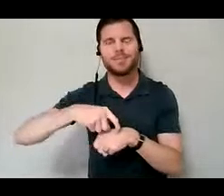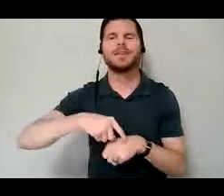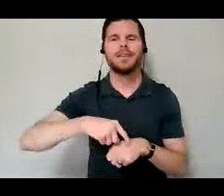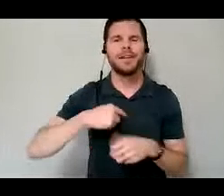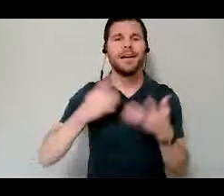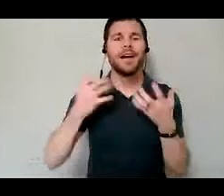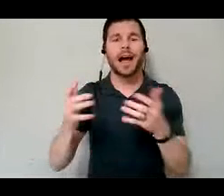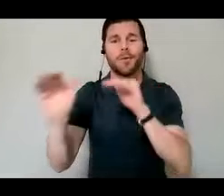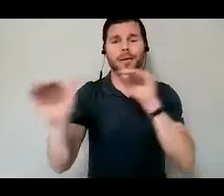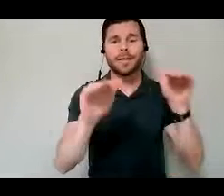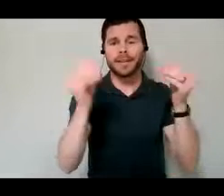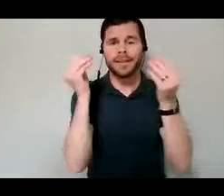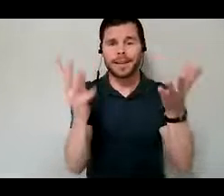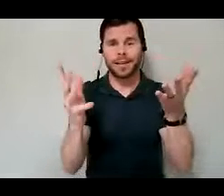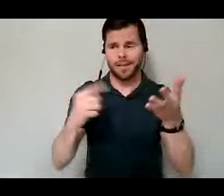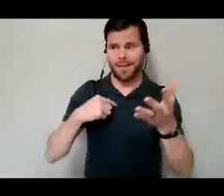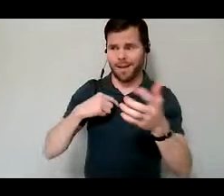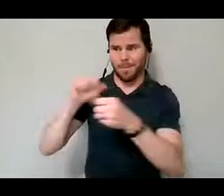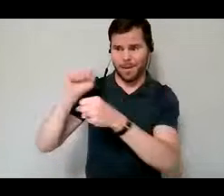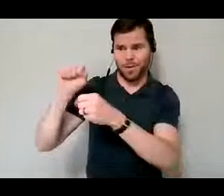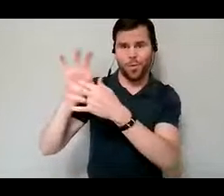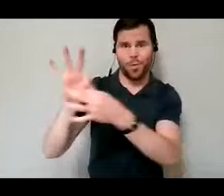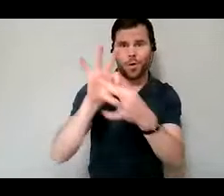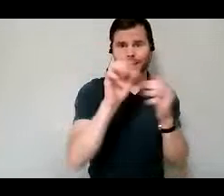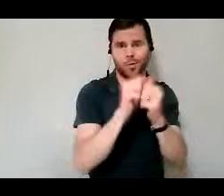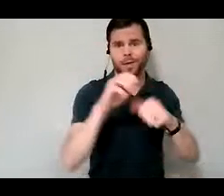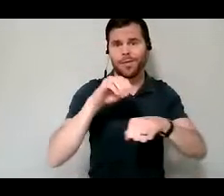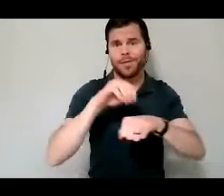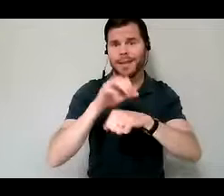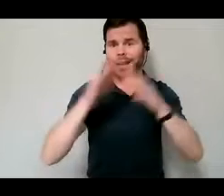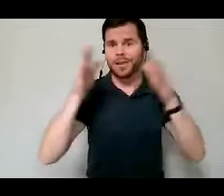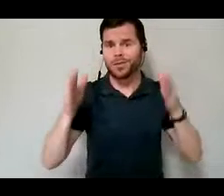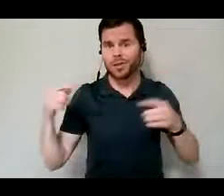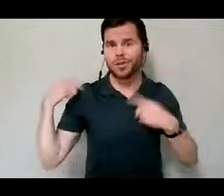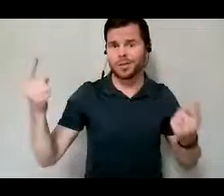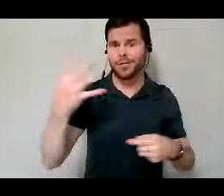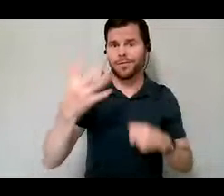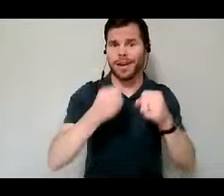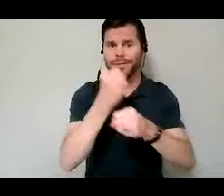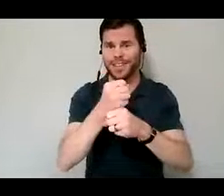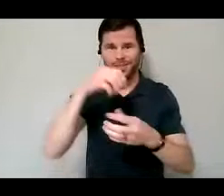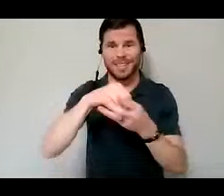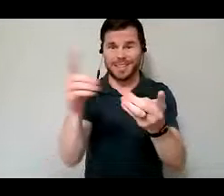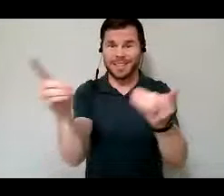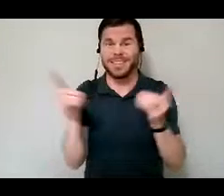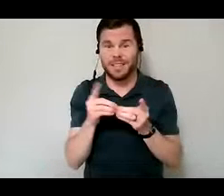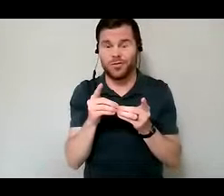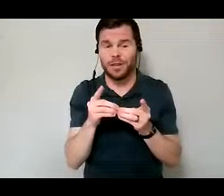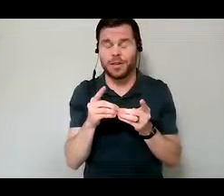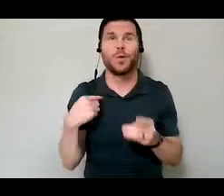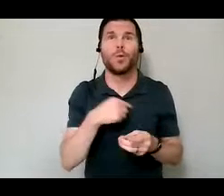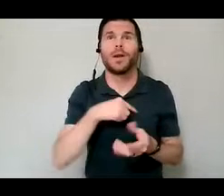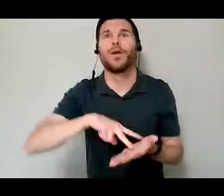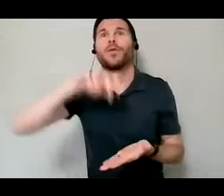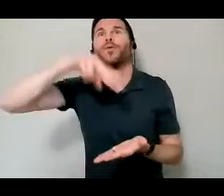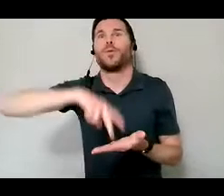working extensively with counselors throughout San Diego Unified for about the past 5 years, and would be thrilled to be able to work with